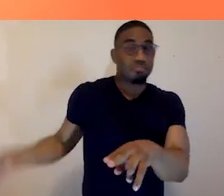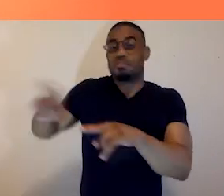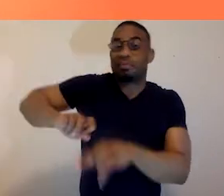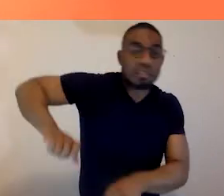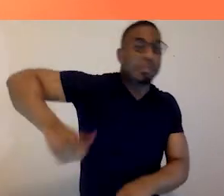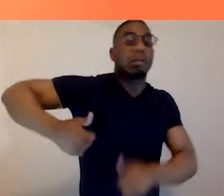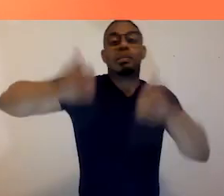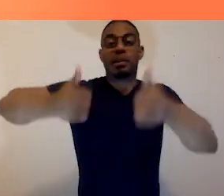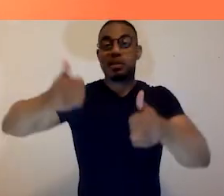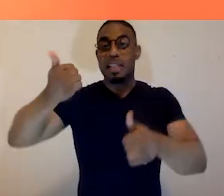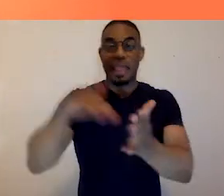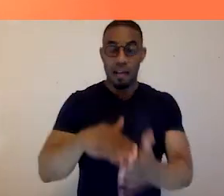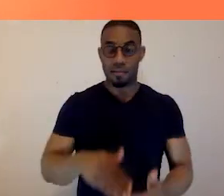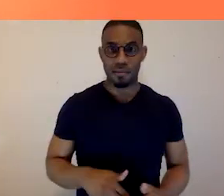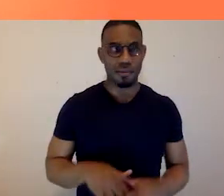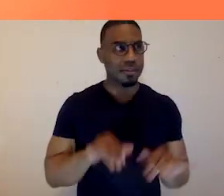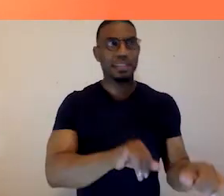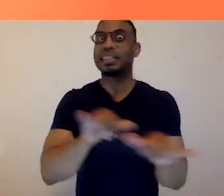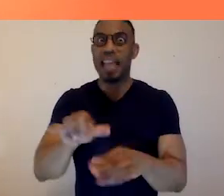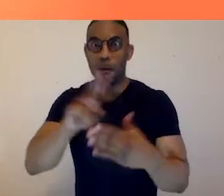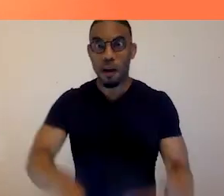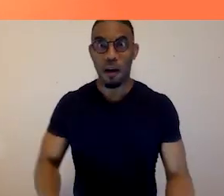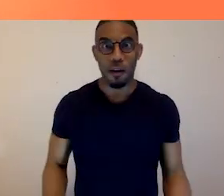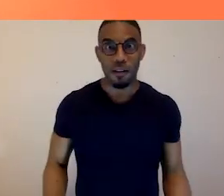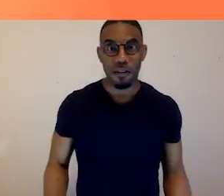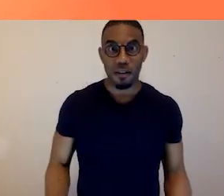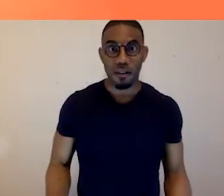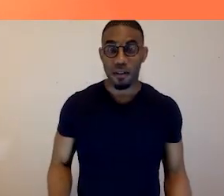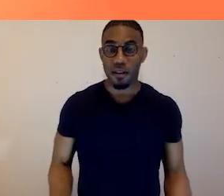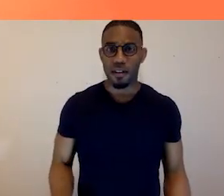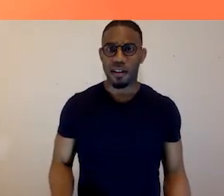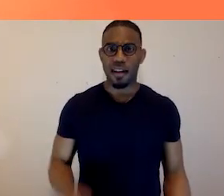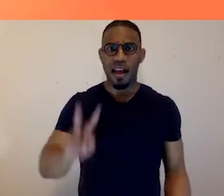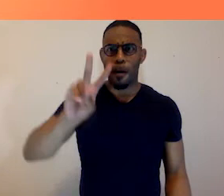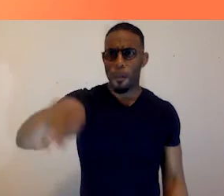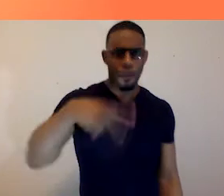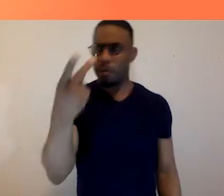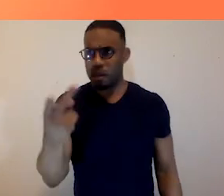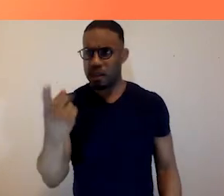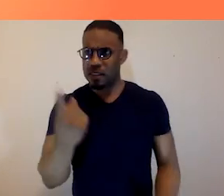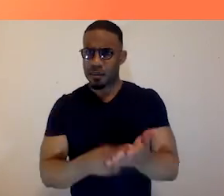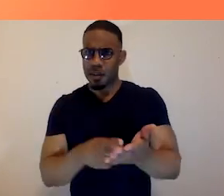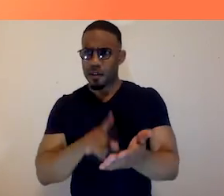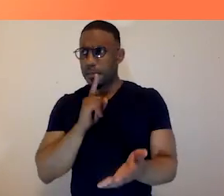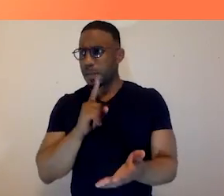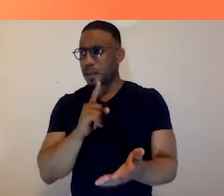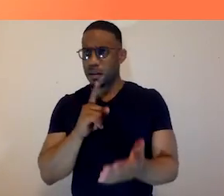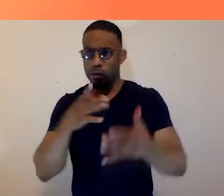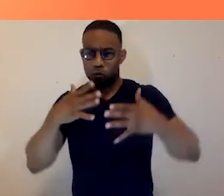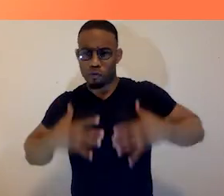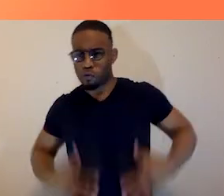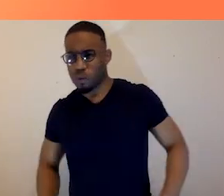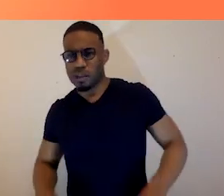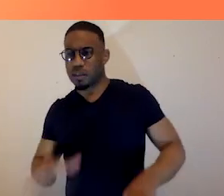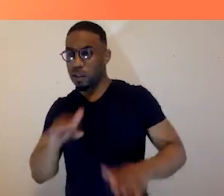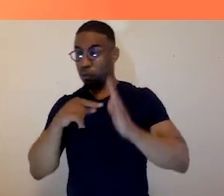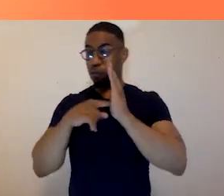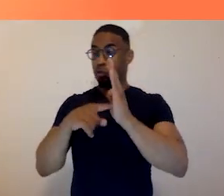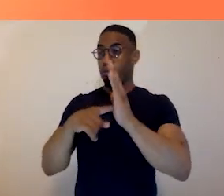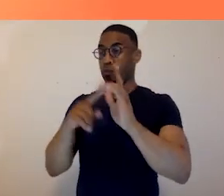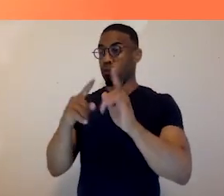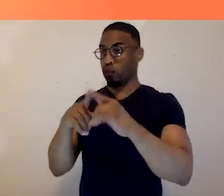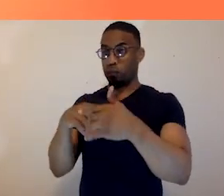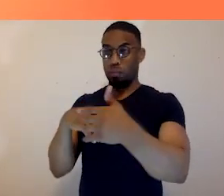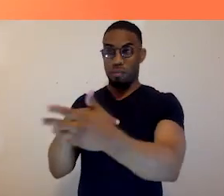to 10,000. Same result. And it would flip-flop. So sometimes it would be the dresses that were shown